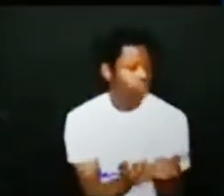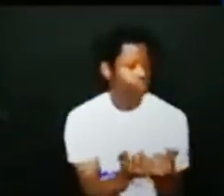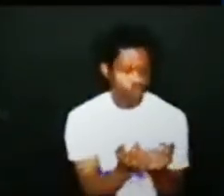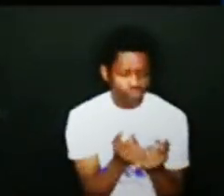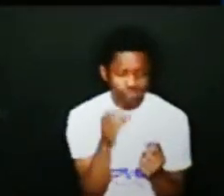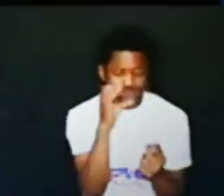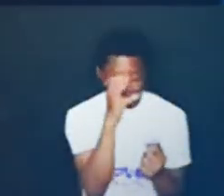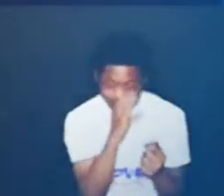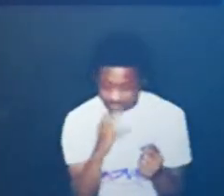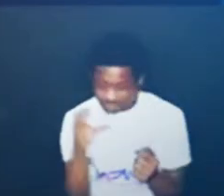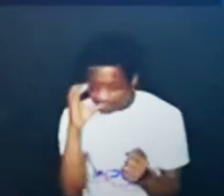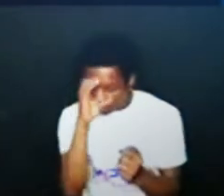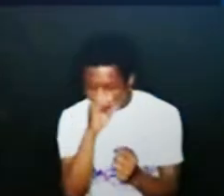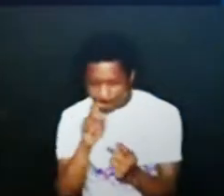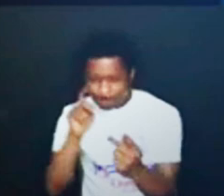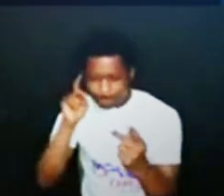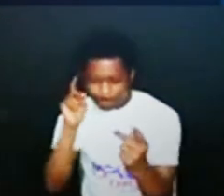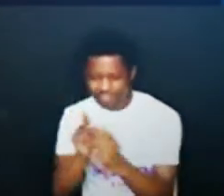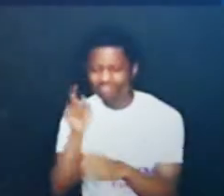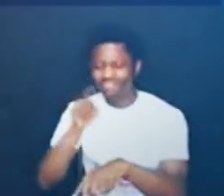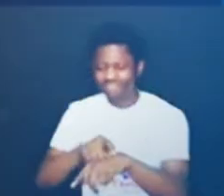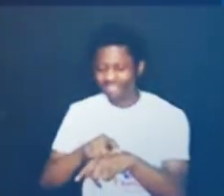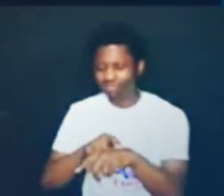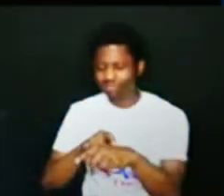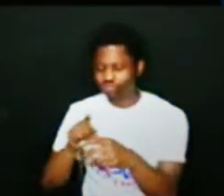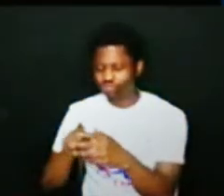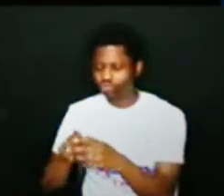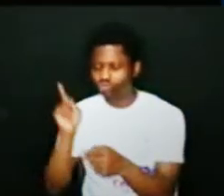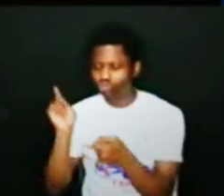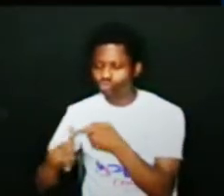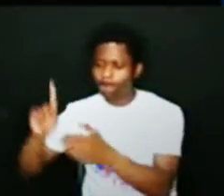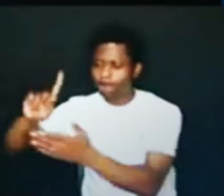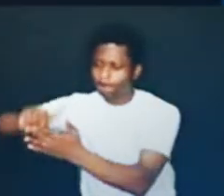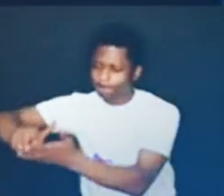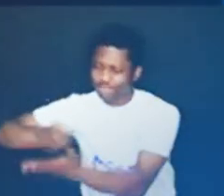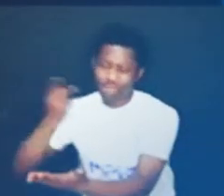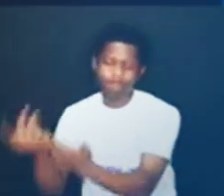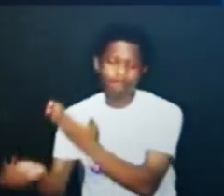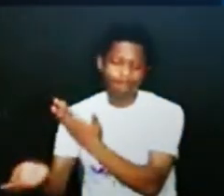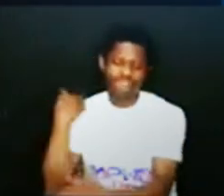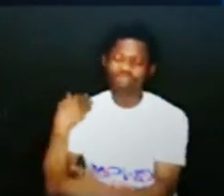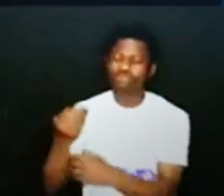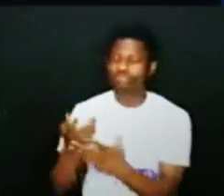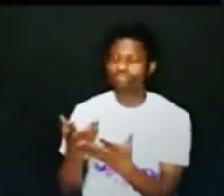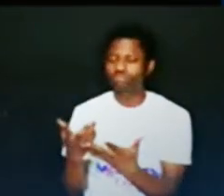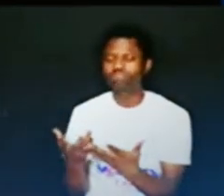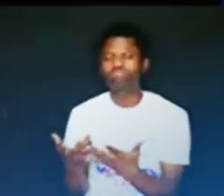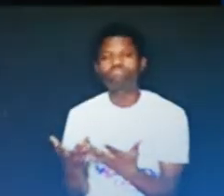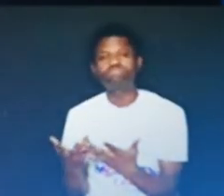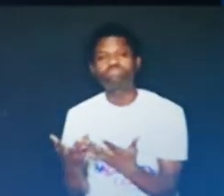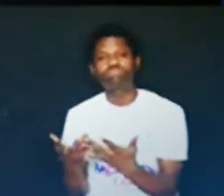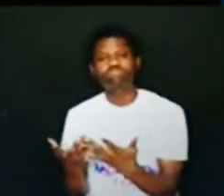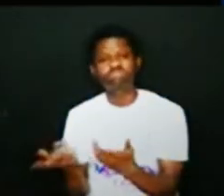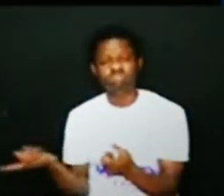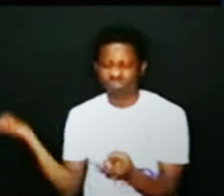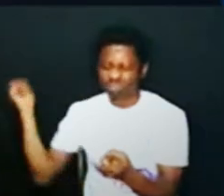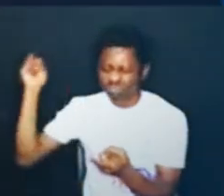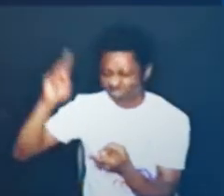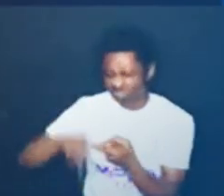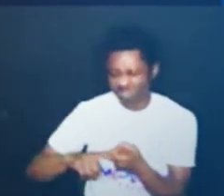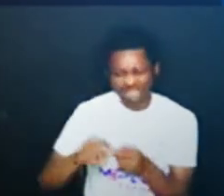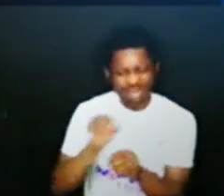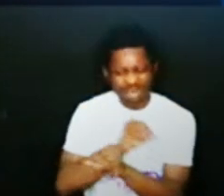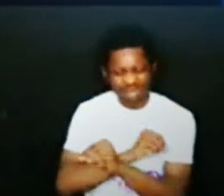revenge on the supposed enemy. Until then, nothing appeases their anger.